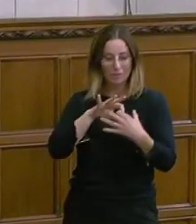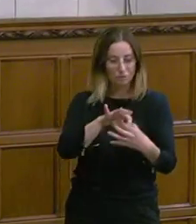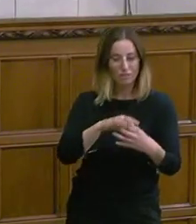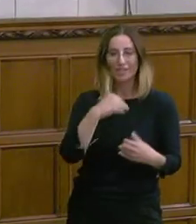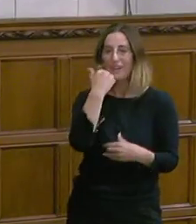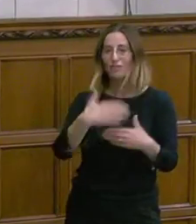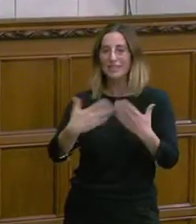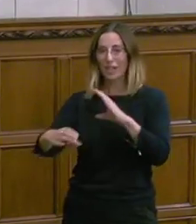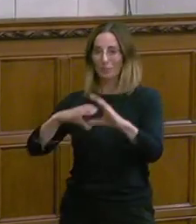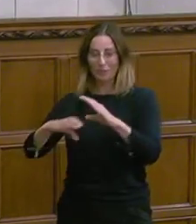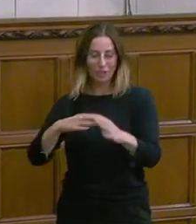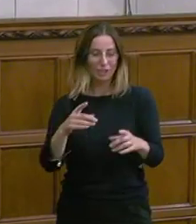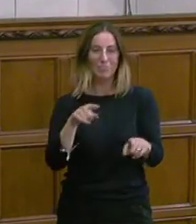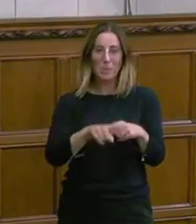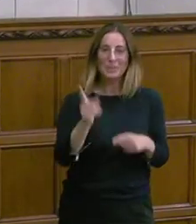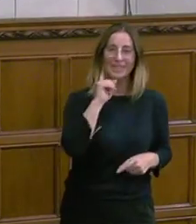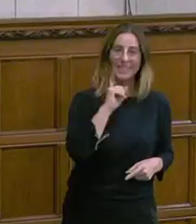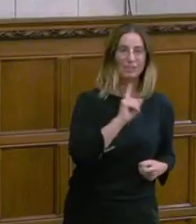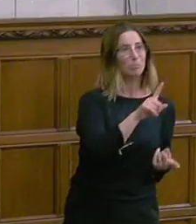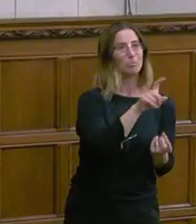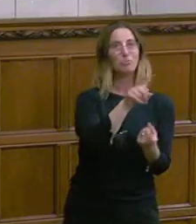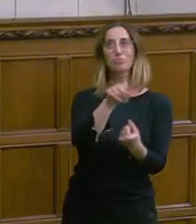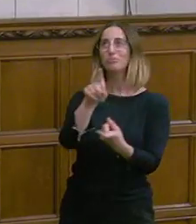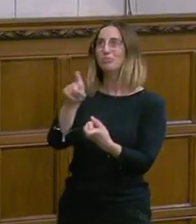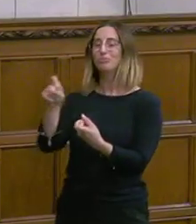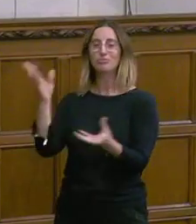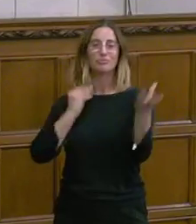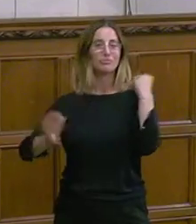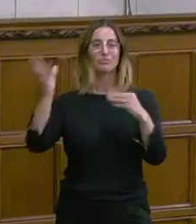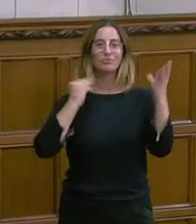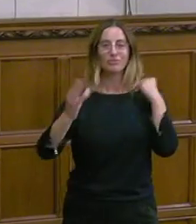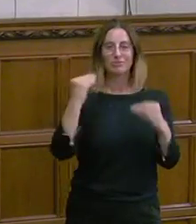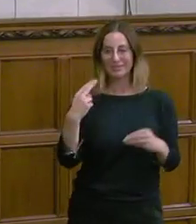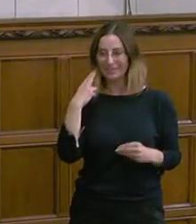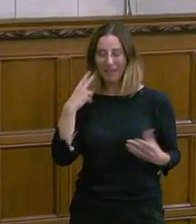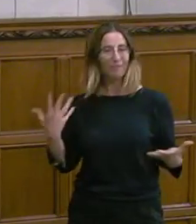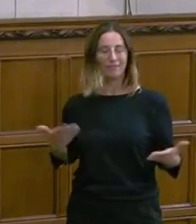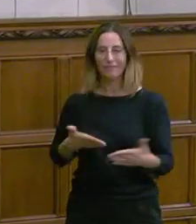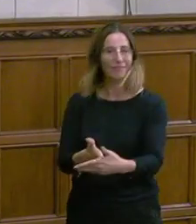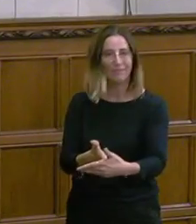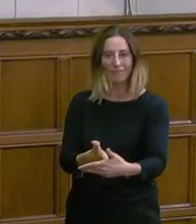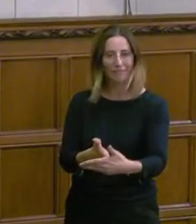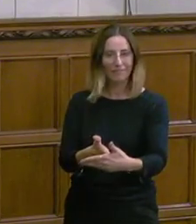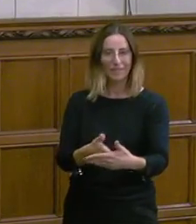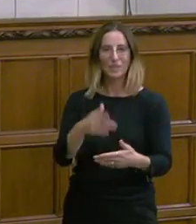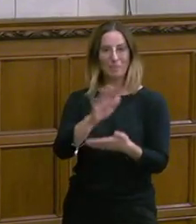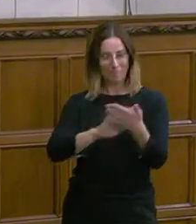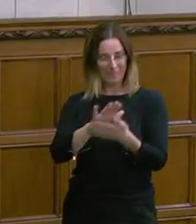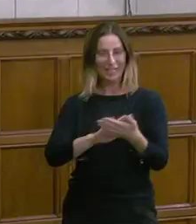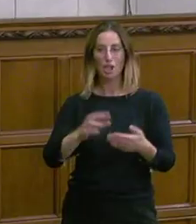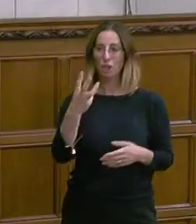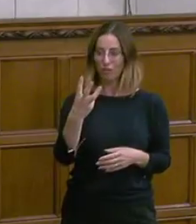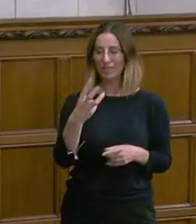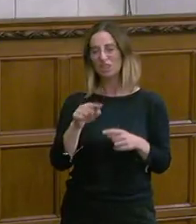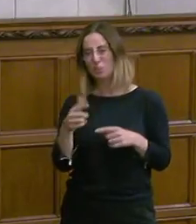most children pick up during their early years through the exposure to language around them. Deaf children can be up to 3 to 5 years